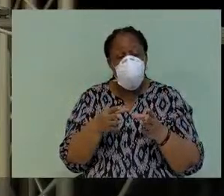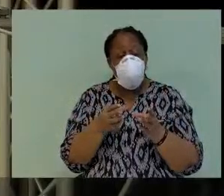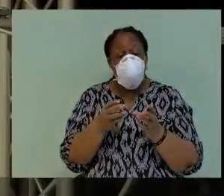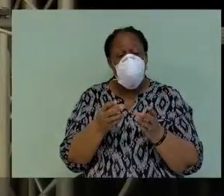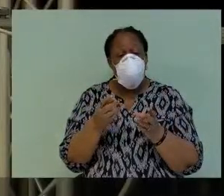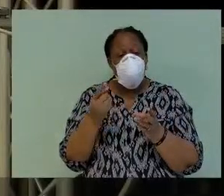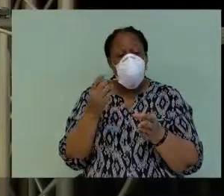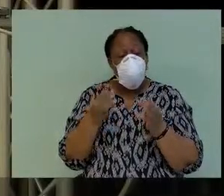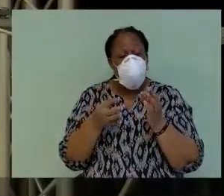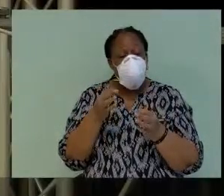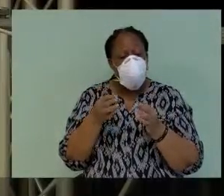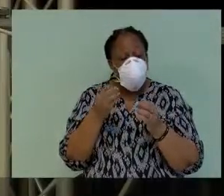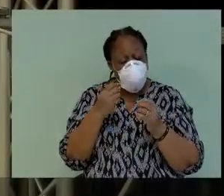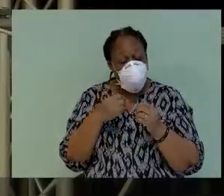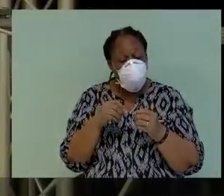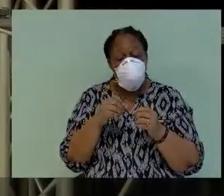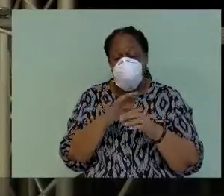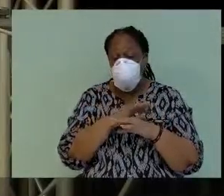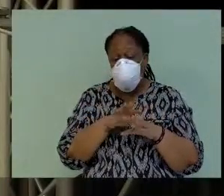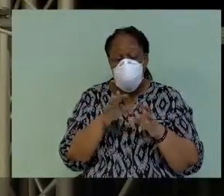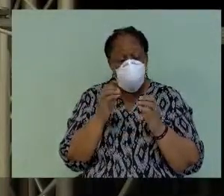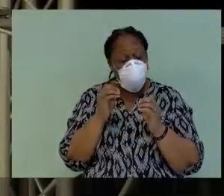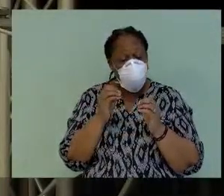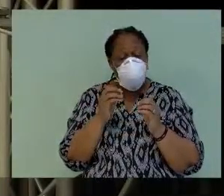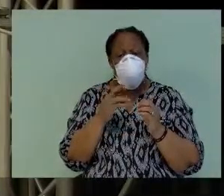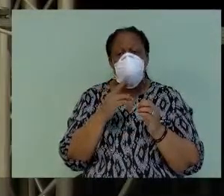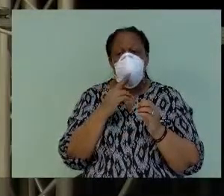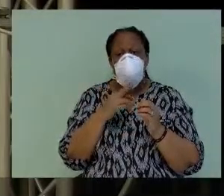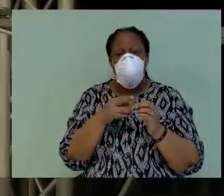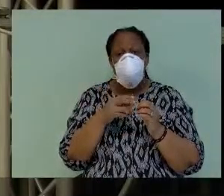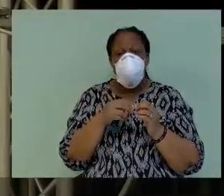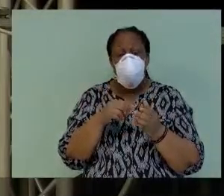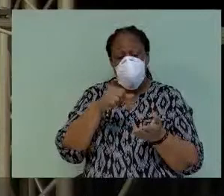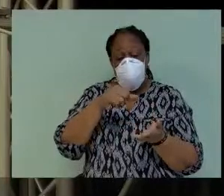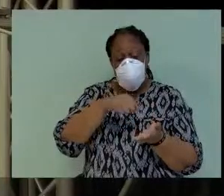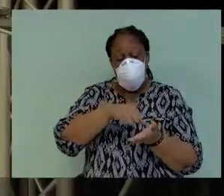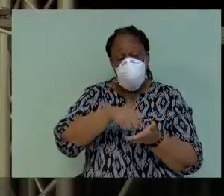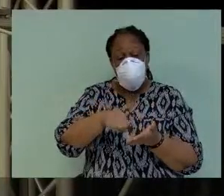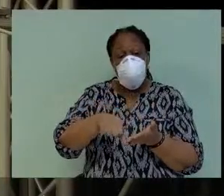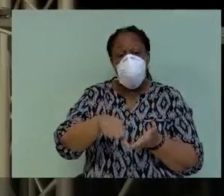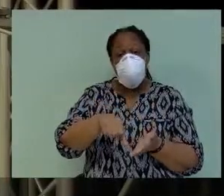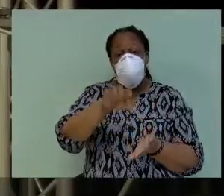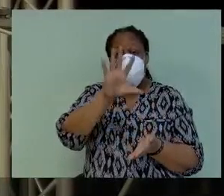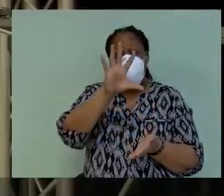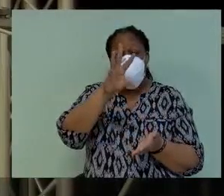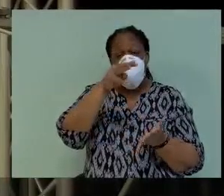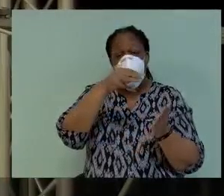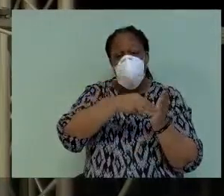for contravening these regulations are a fine not exceeding $5,000